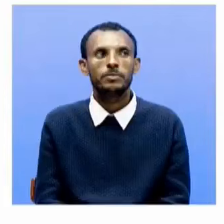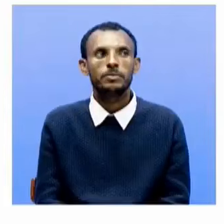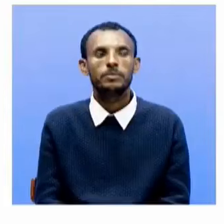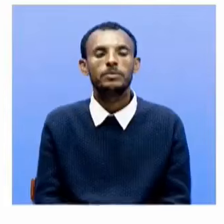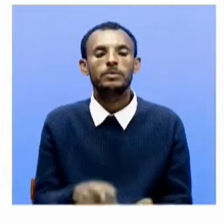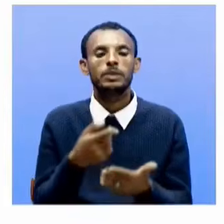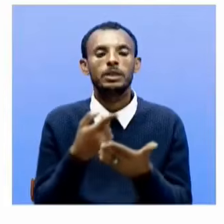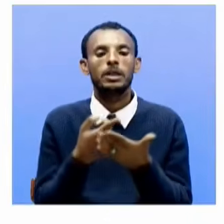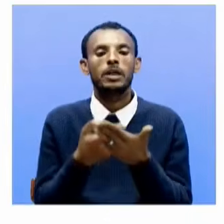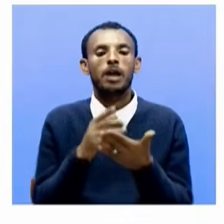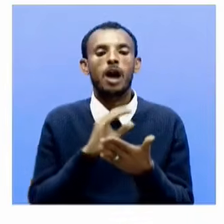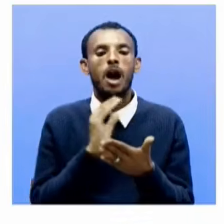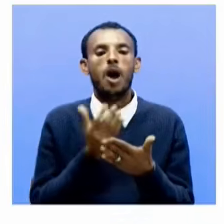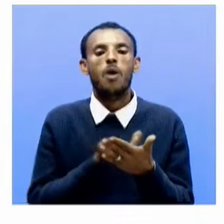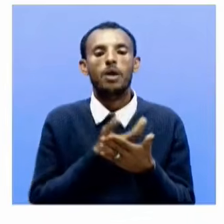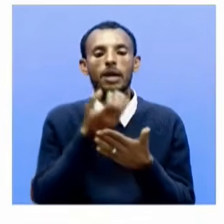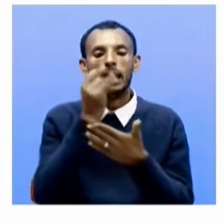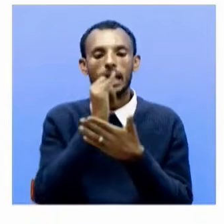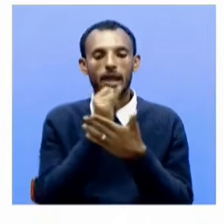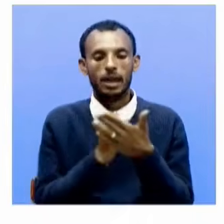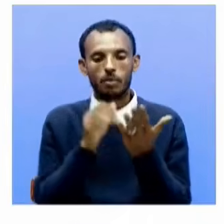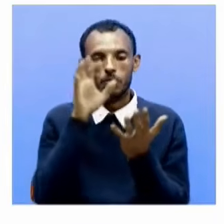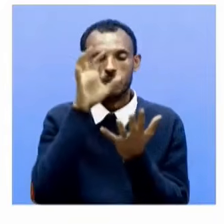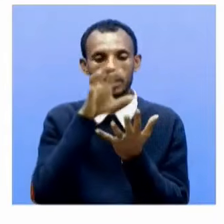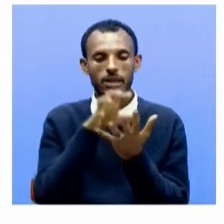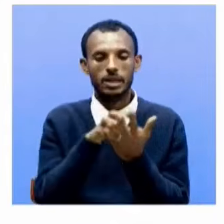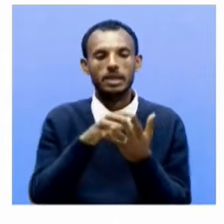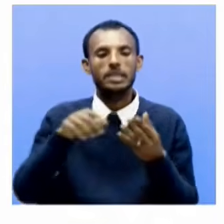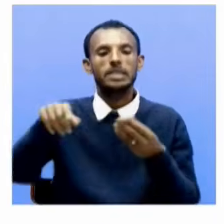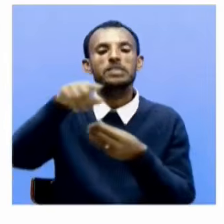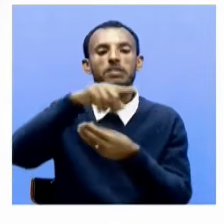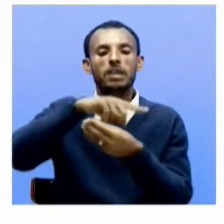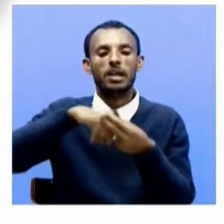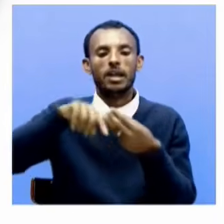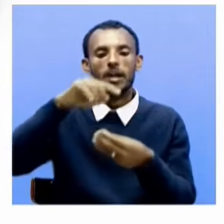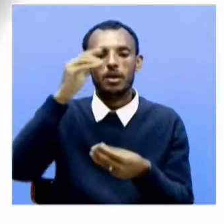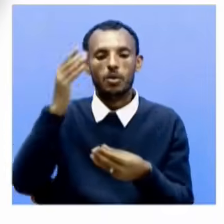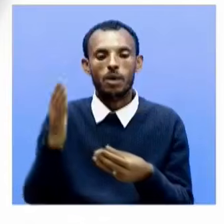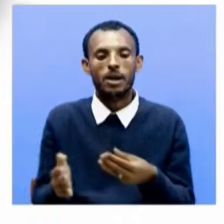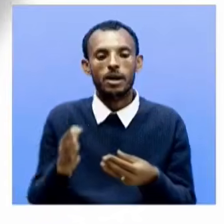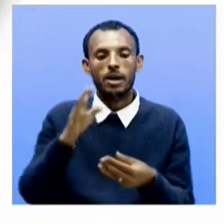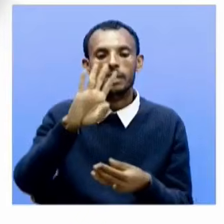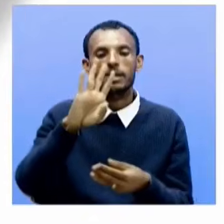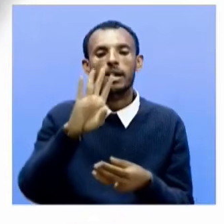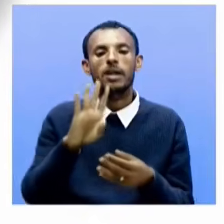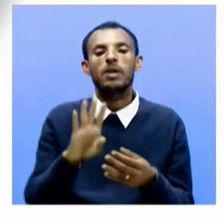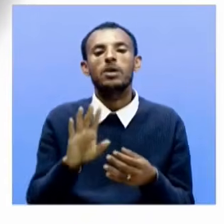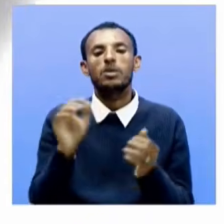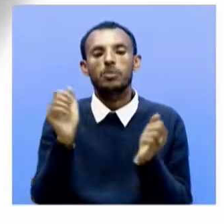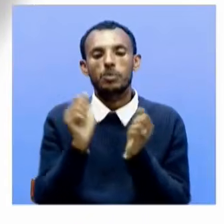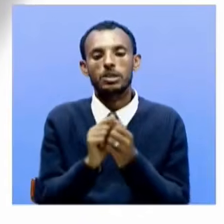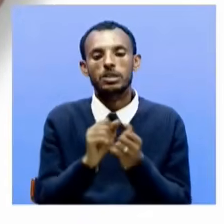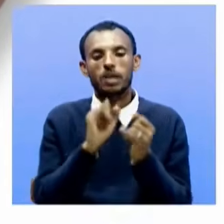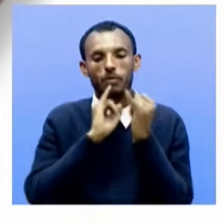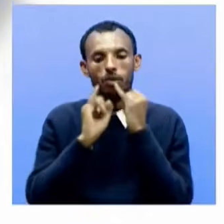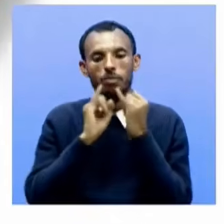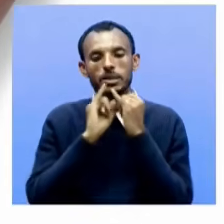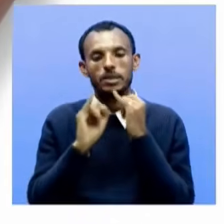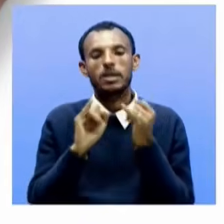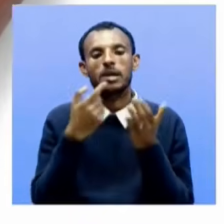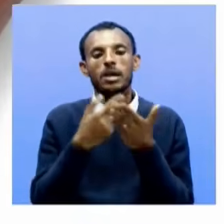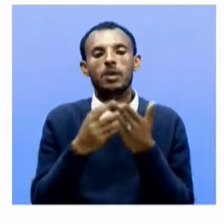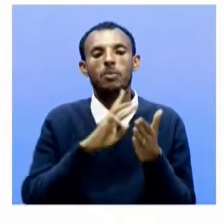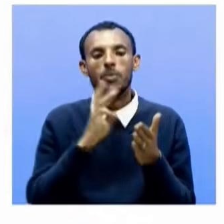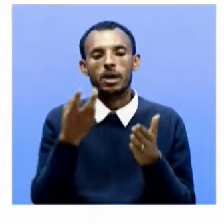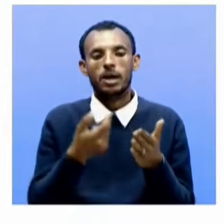Here, our diagram contains a cyclic quadrilateral with certain information. Here, we have